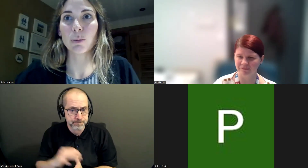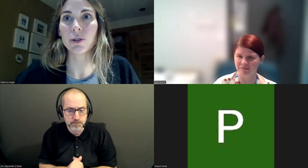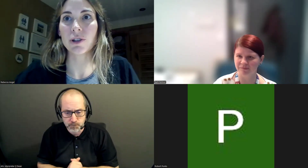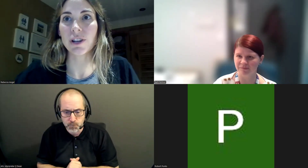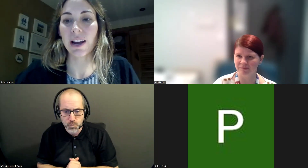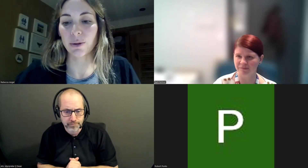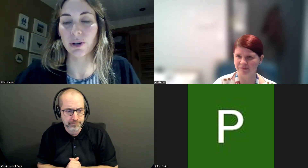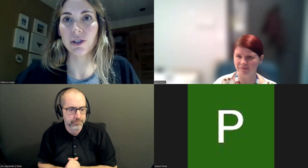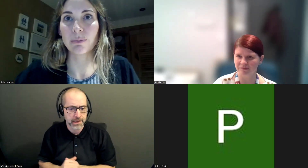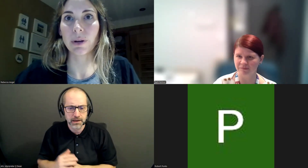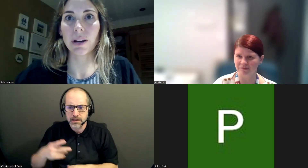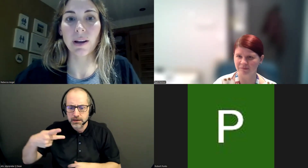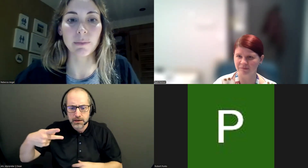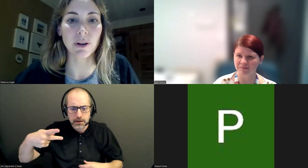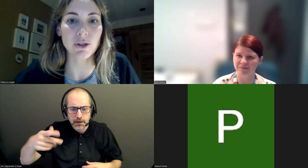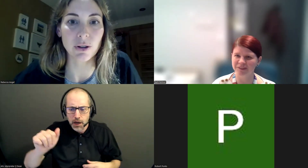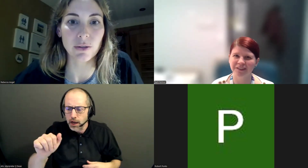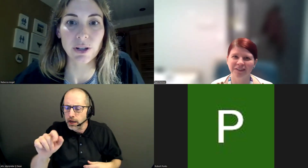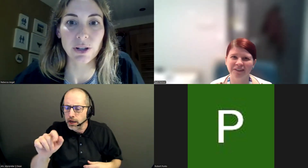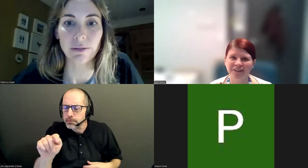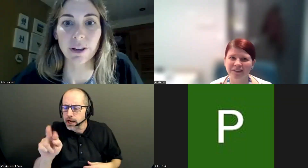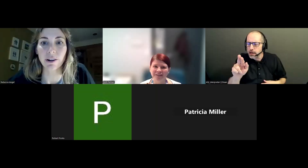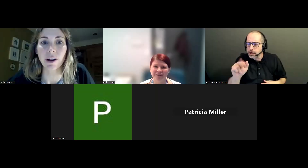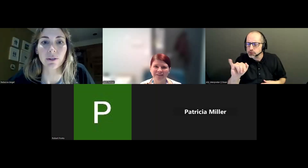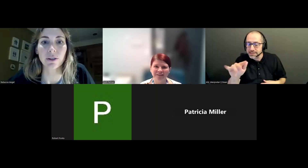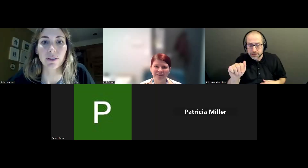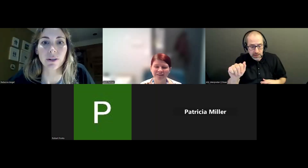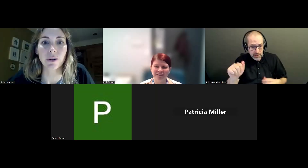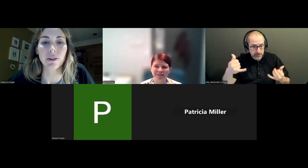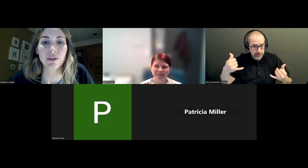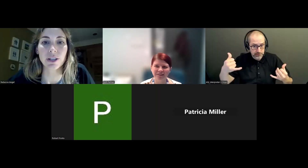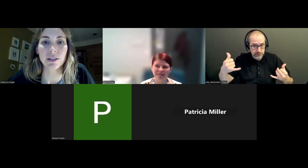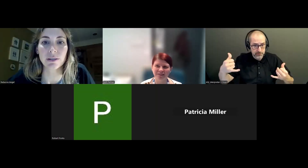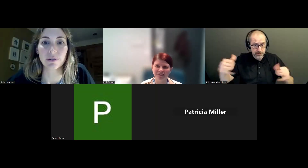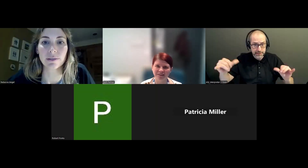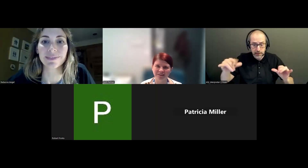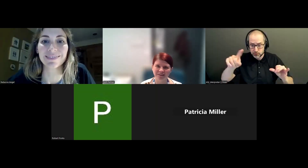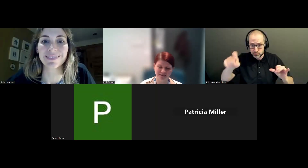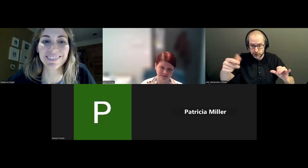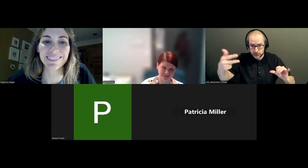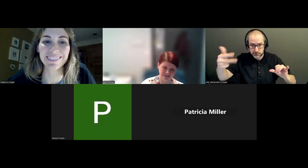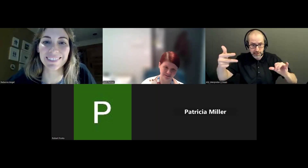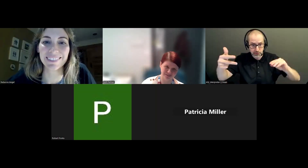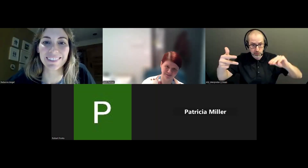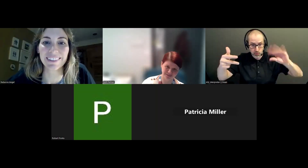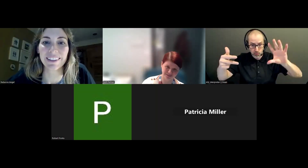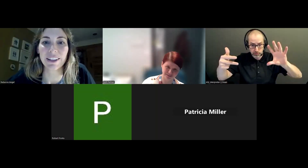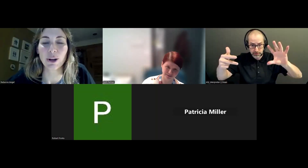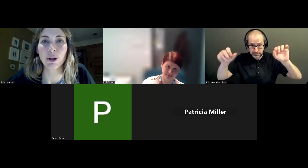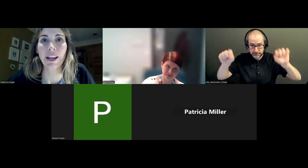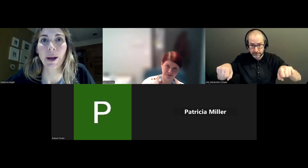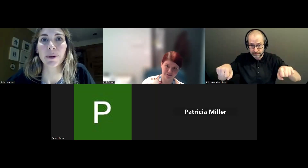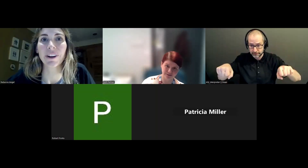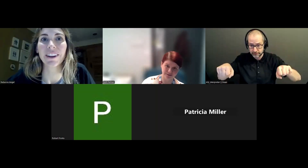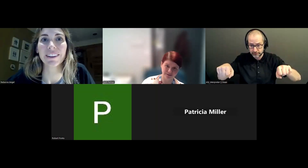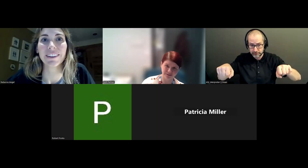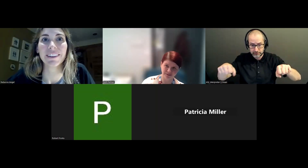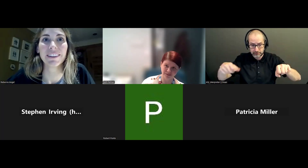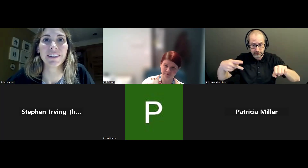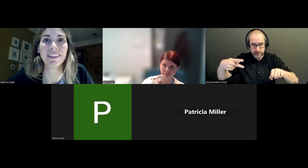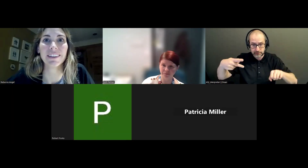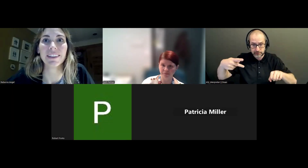I know Patricia had a question, but I'm not sure if she could figure out there she is. Her